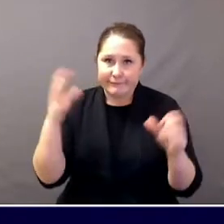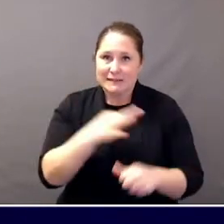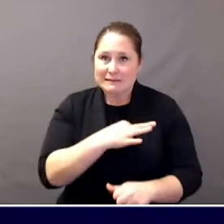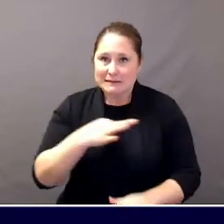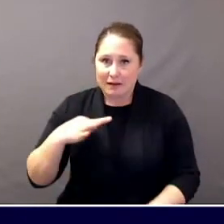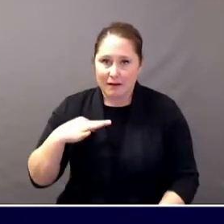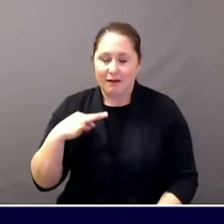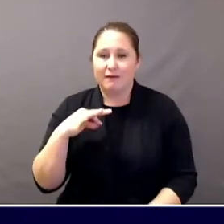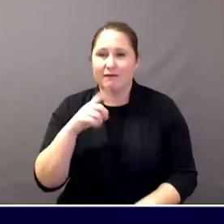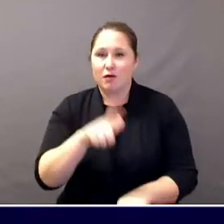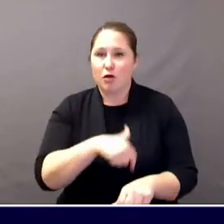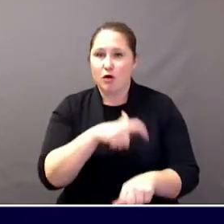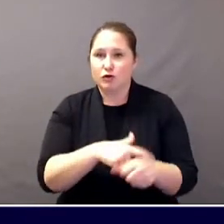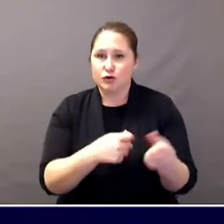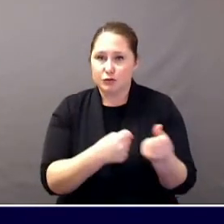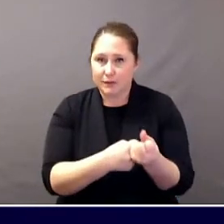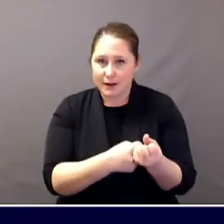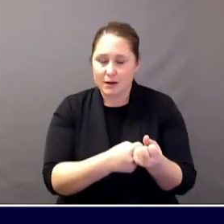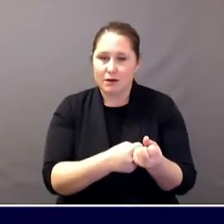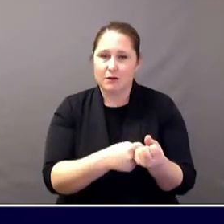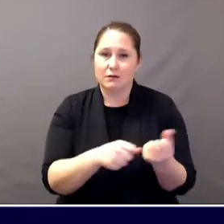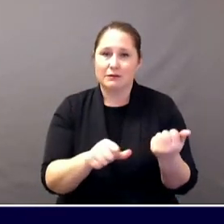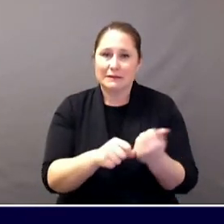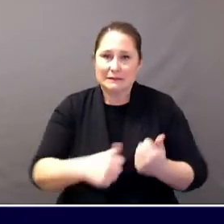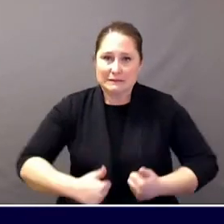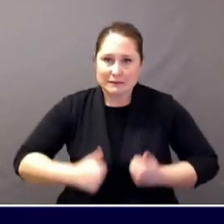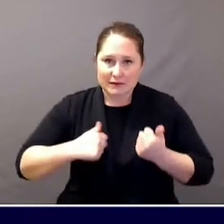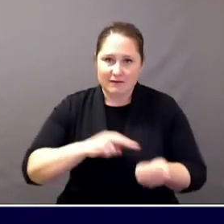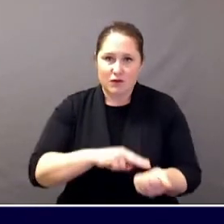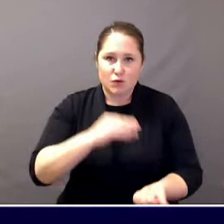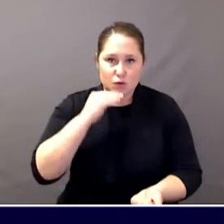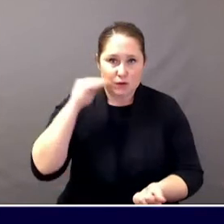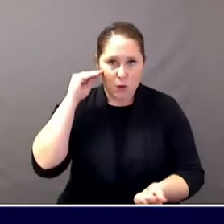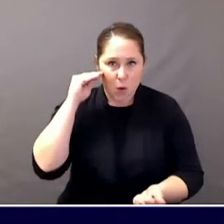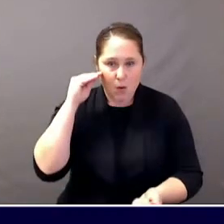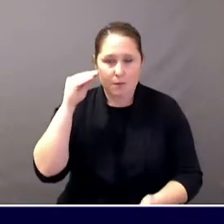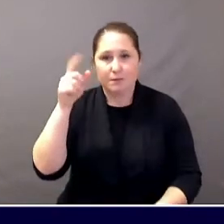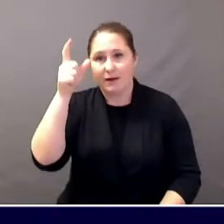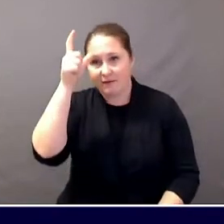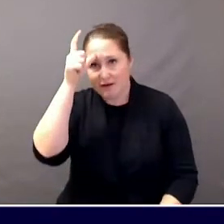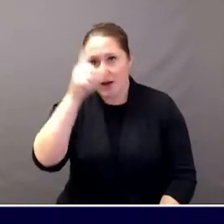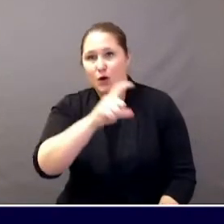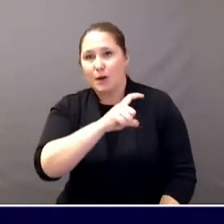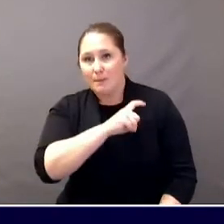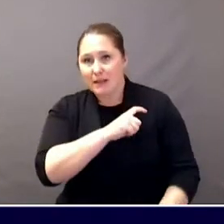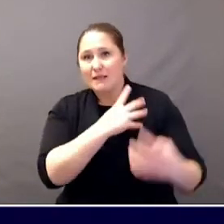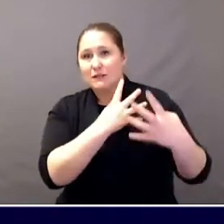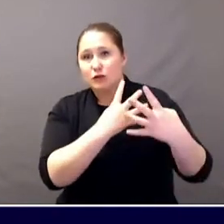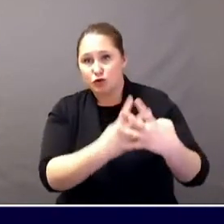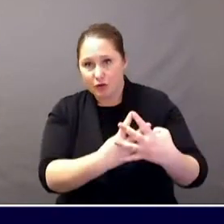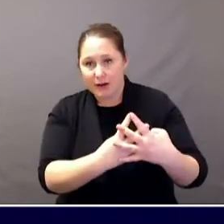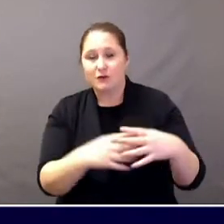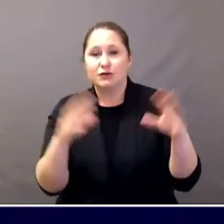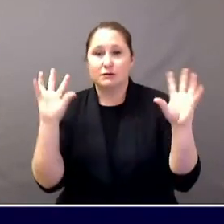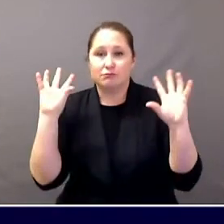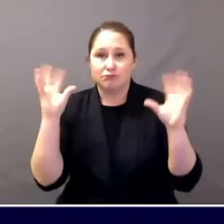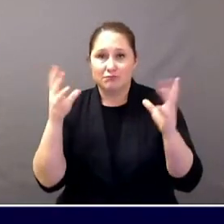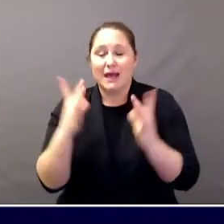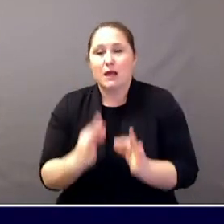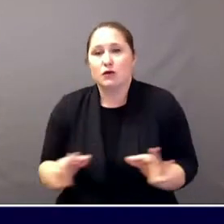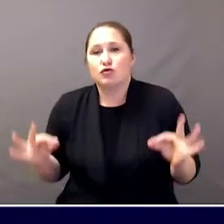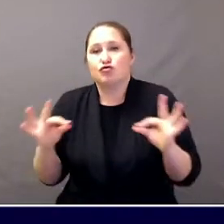long-term care facilities, that now includes firefighters, police and law enforcement, corrections officers, and critical